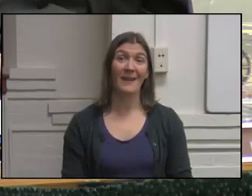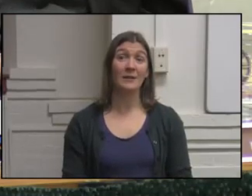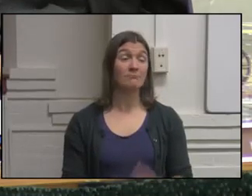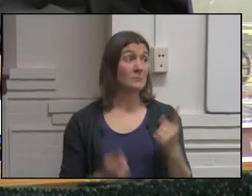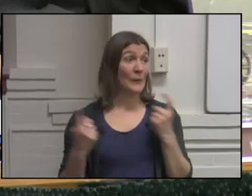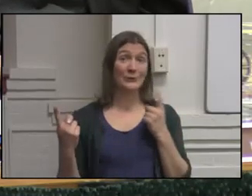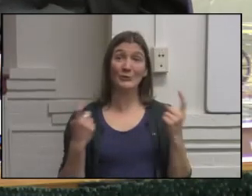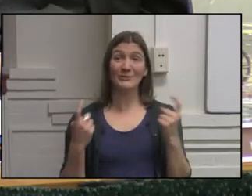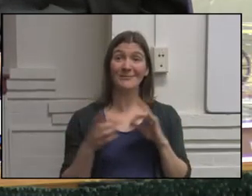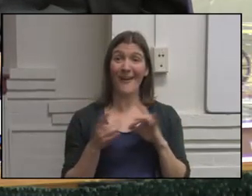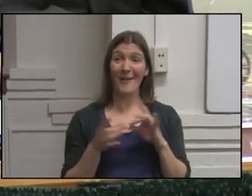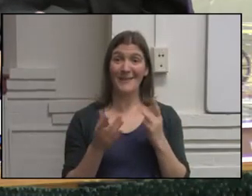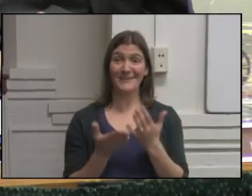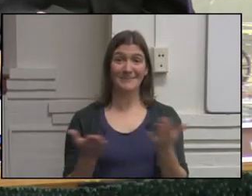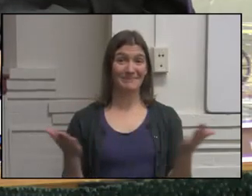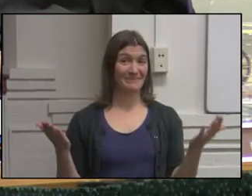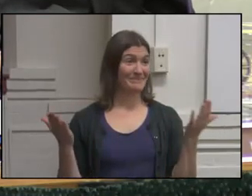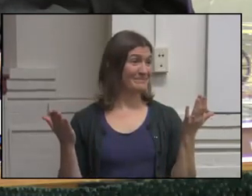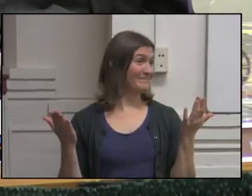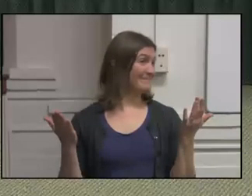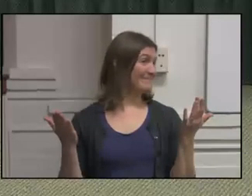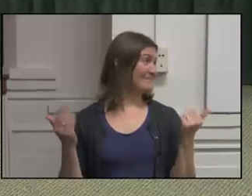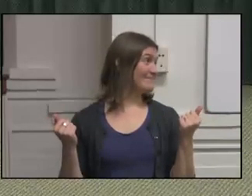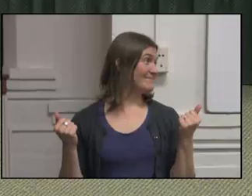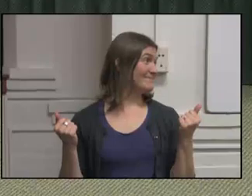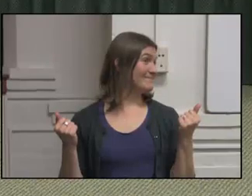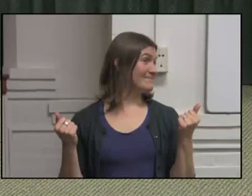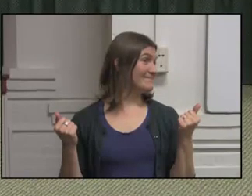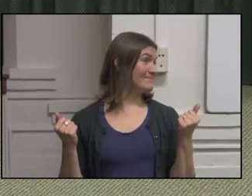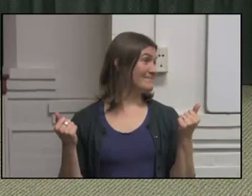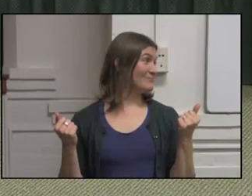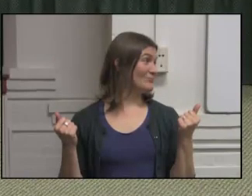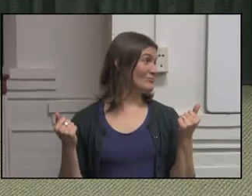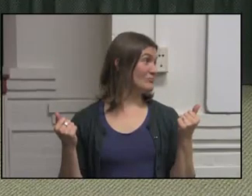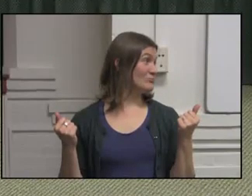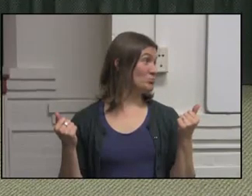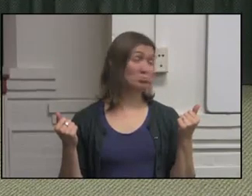there questions or comments from the board on this archivist?